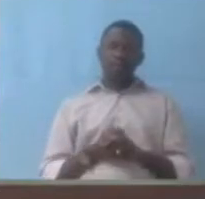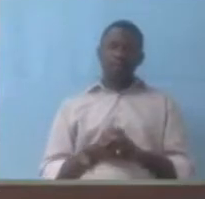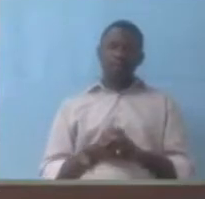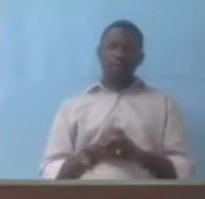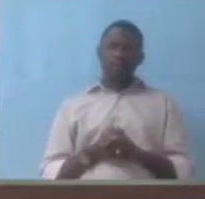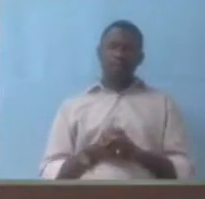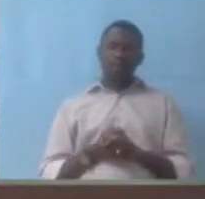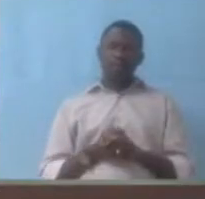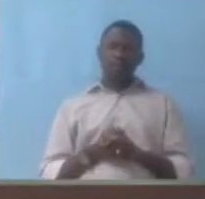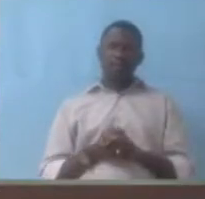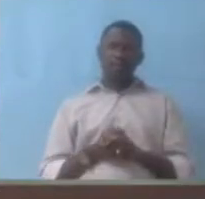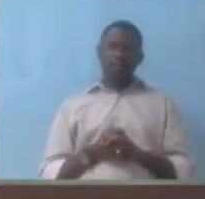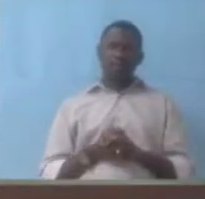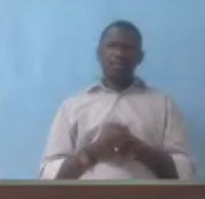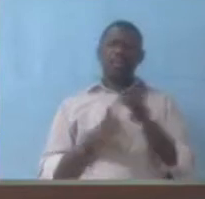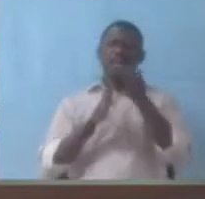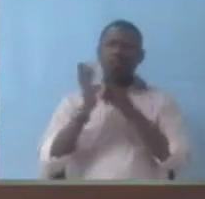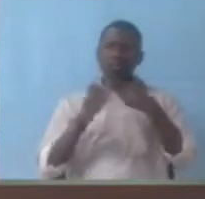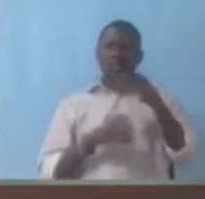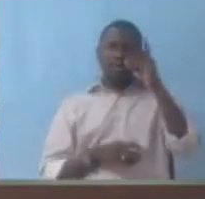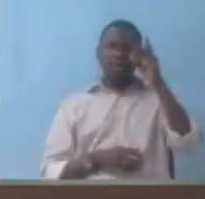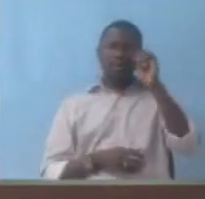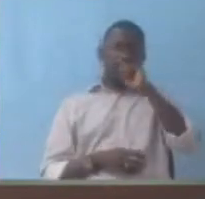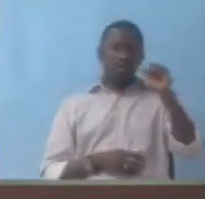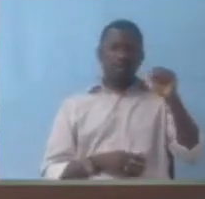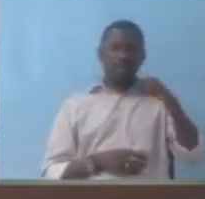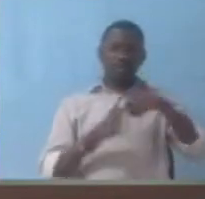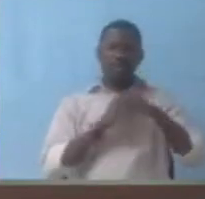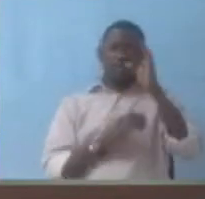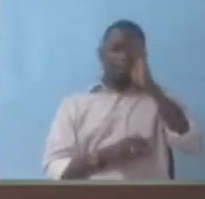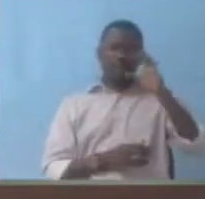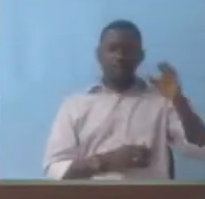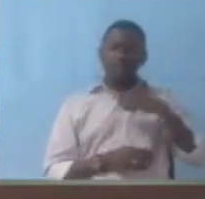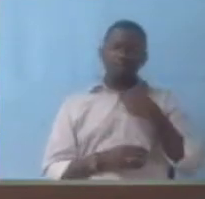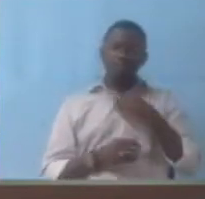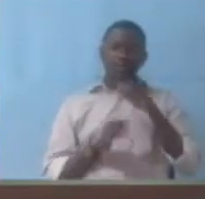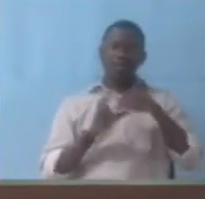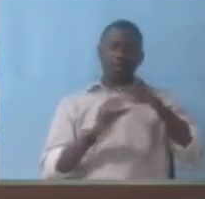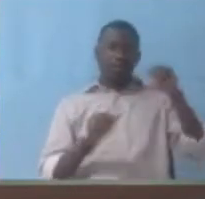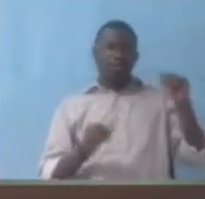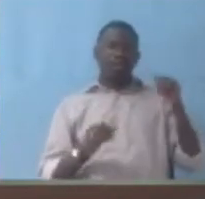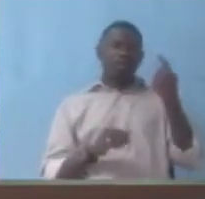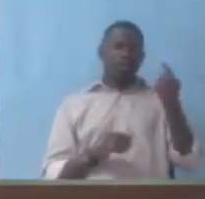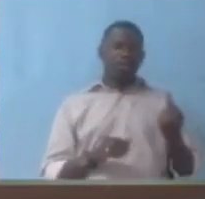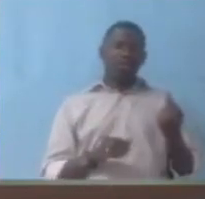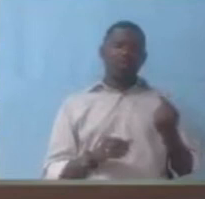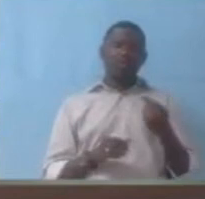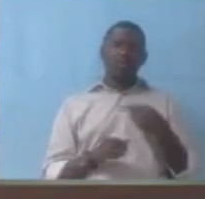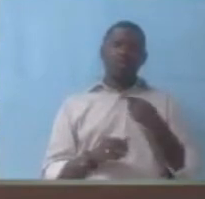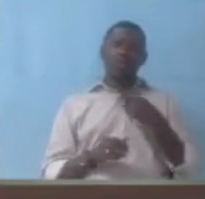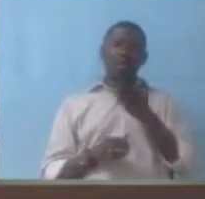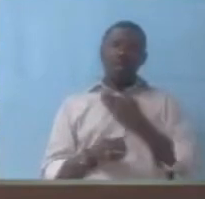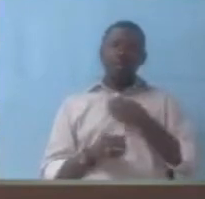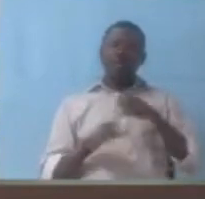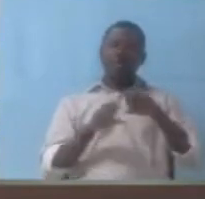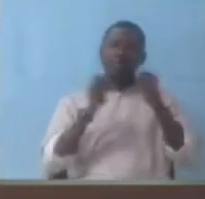the issues of the decree in the TRRC cannot be handled in isolation. There wasn't a set of decree that had a life of its own that violated the rights of the